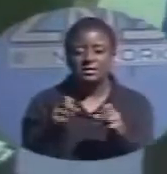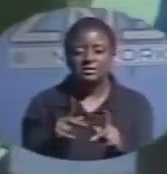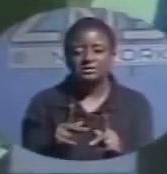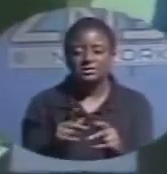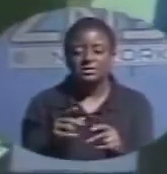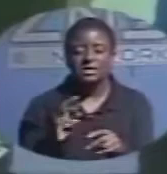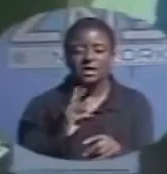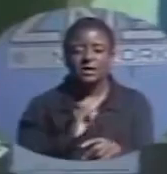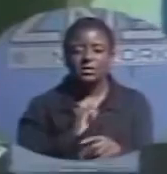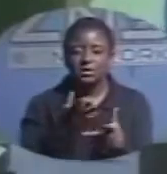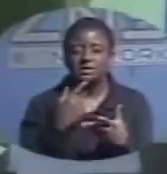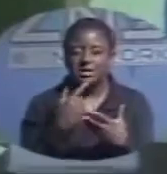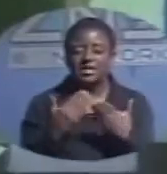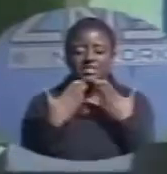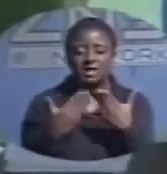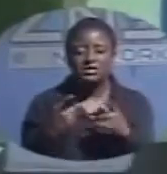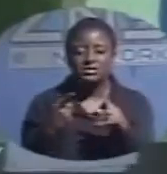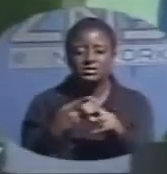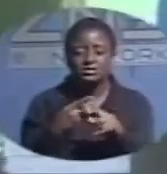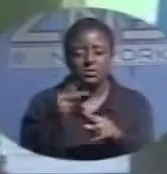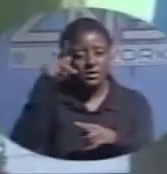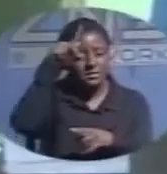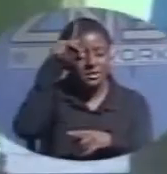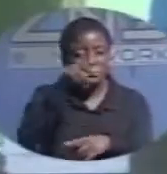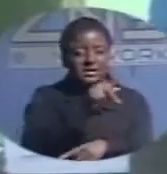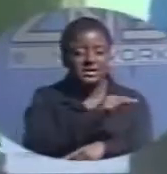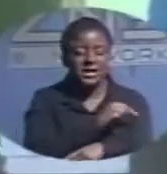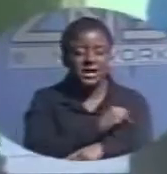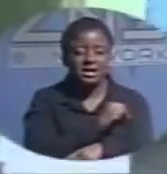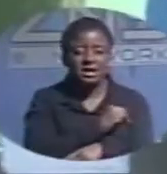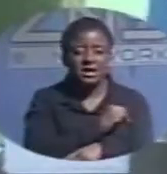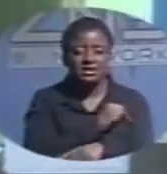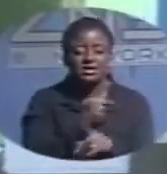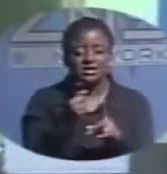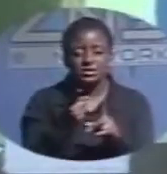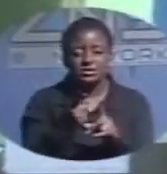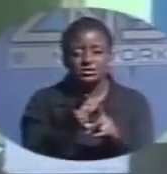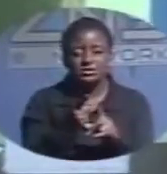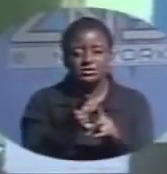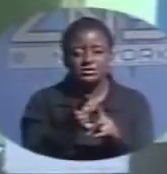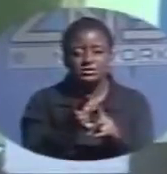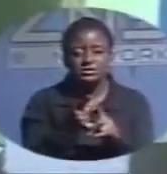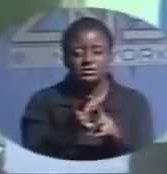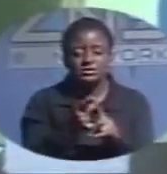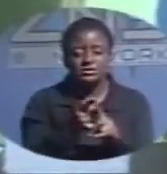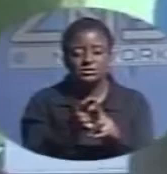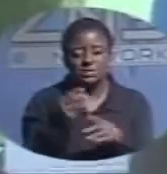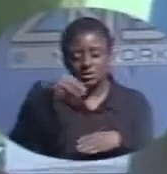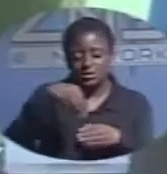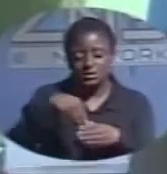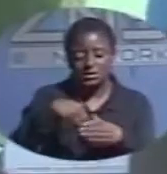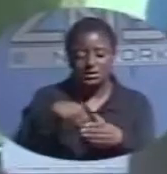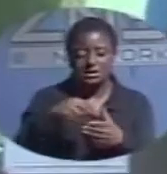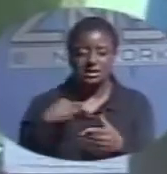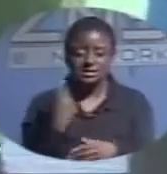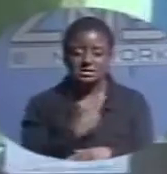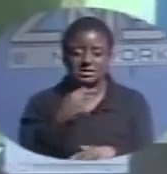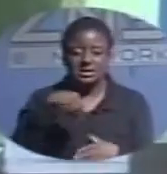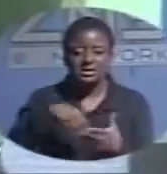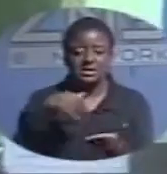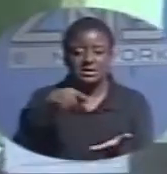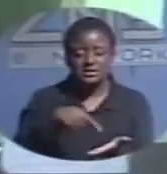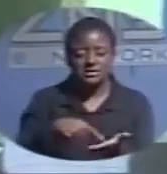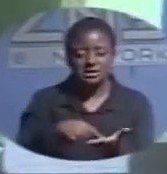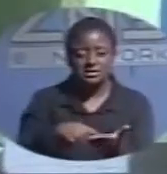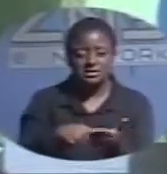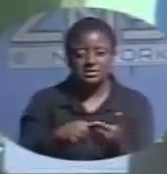Nygard for taking this time out to include us in this prestigious award ceremony that he's having for these gentlemen. I know the award